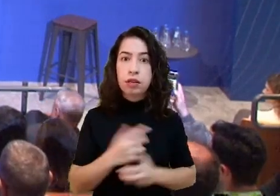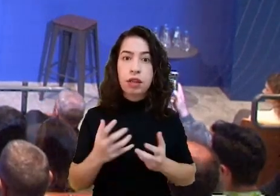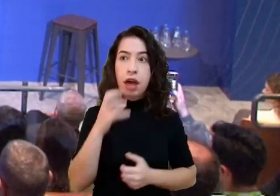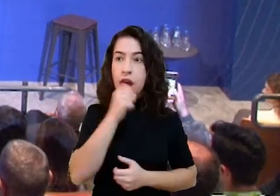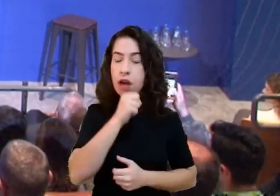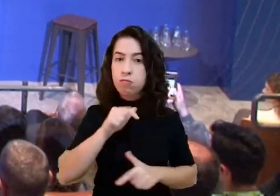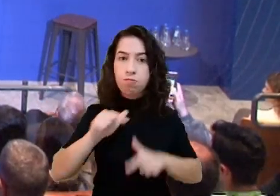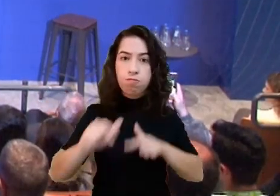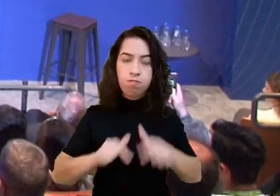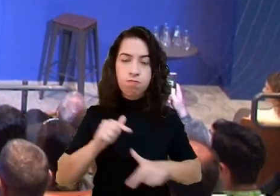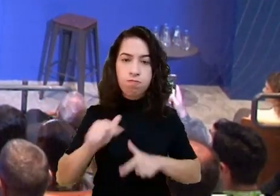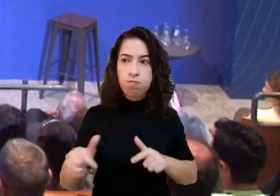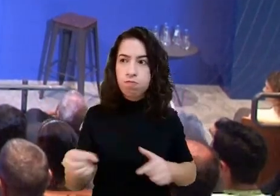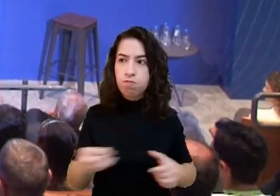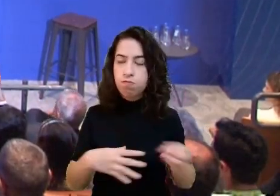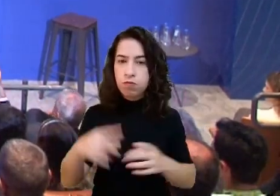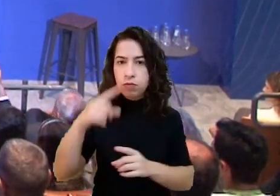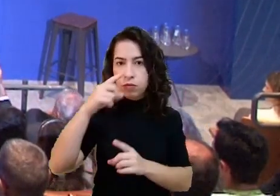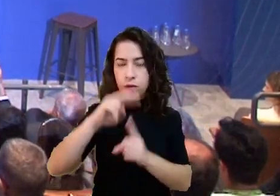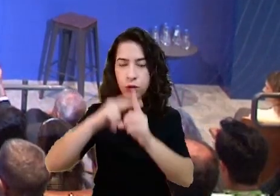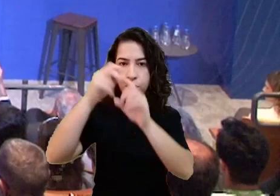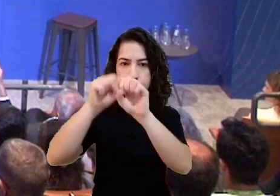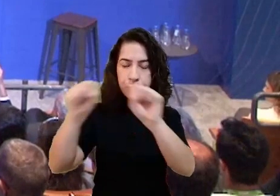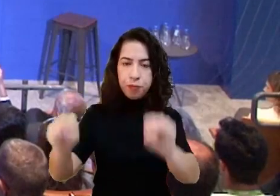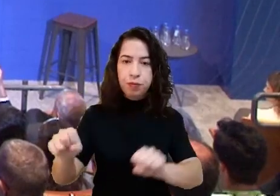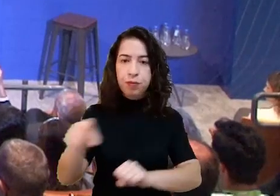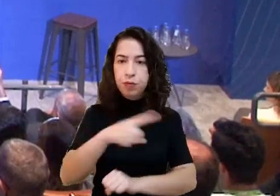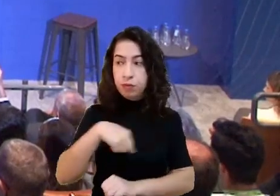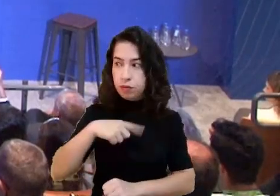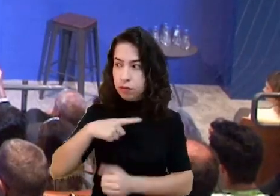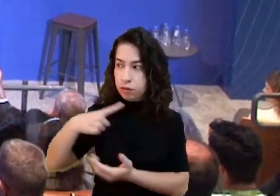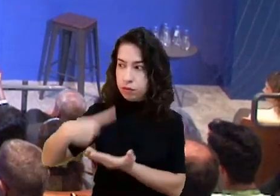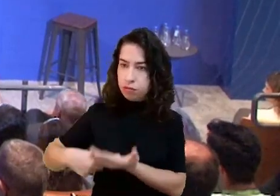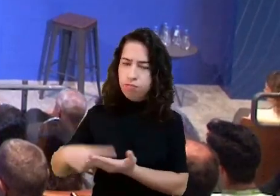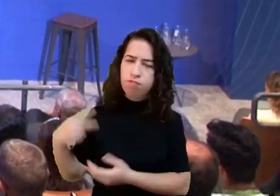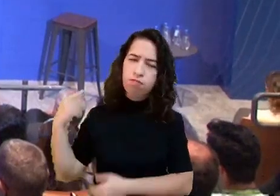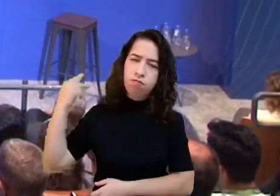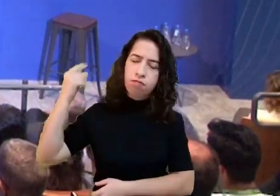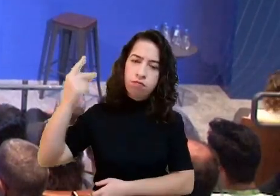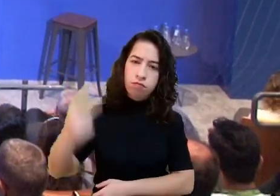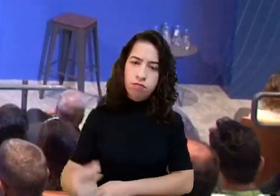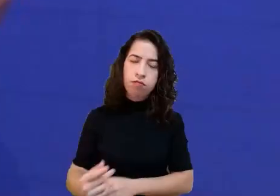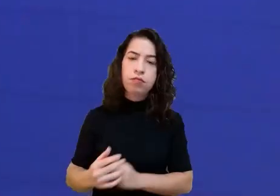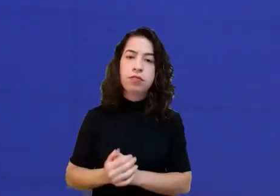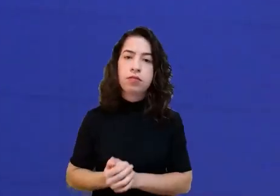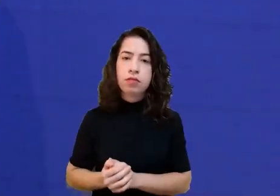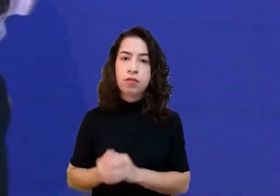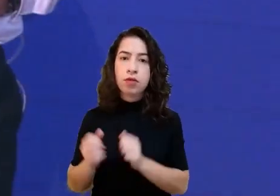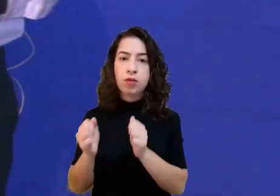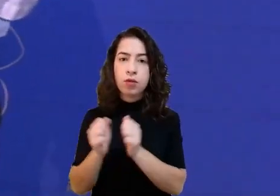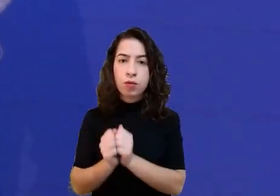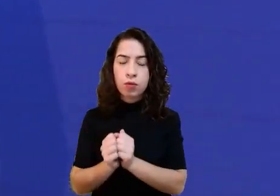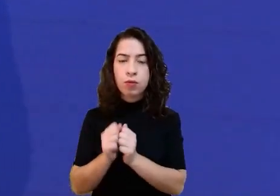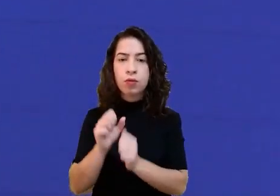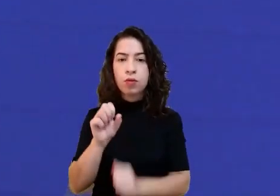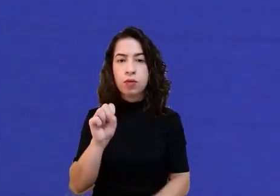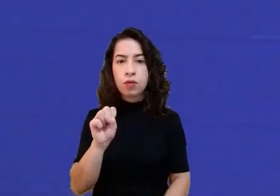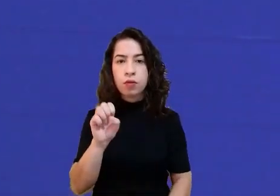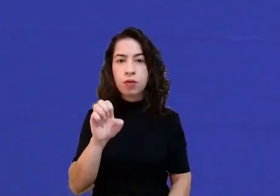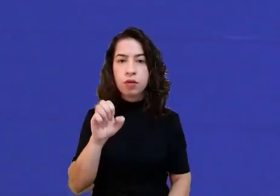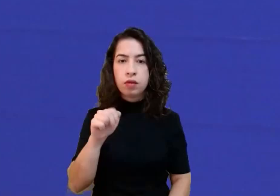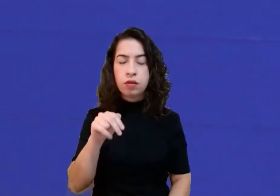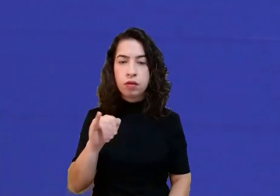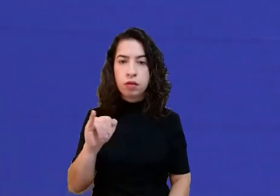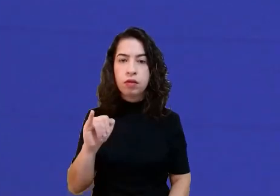and anxious to start working with this innovation ecosystem. We have a long-term partnership with SENAI in the research